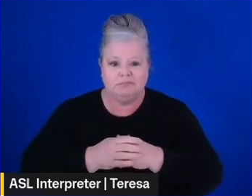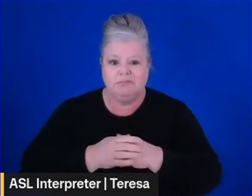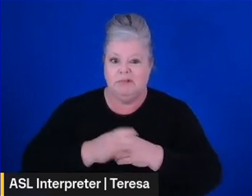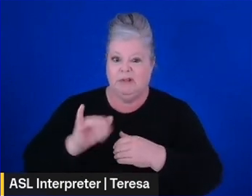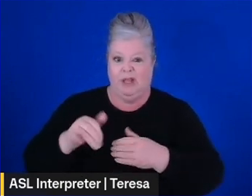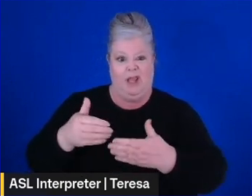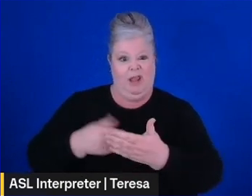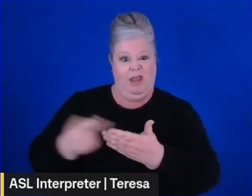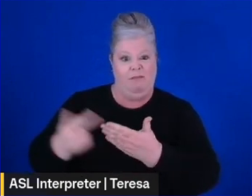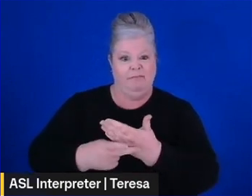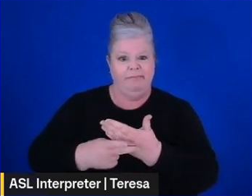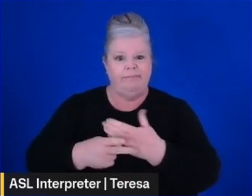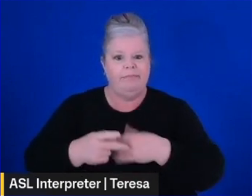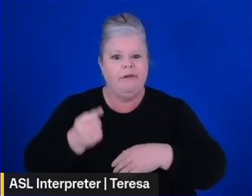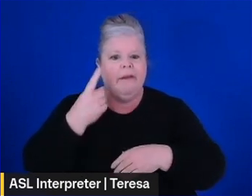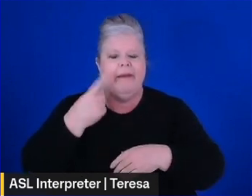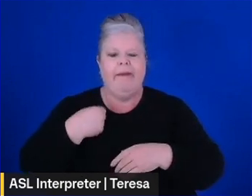need